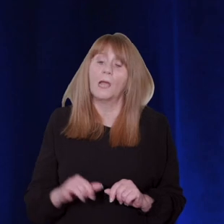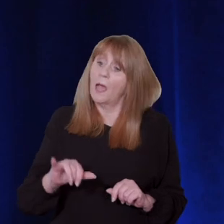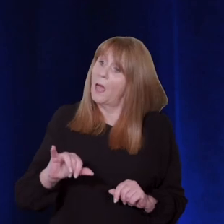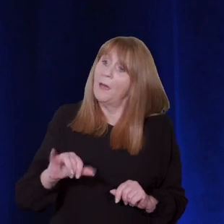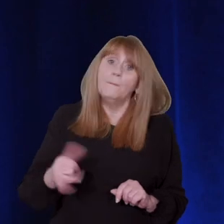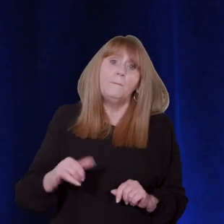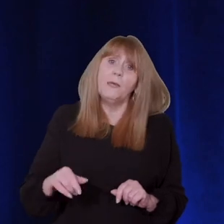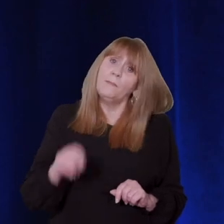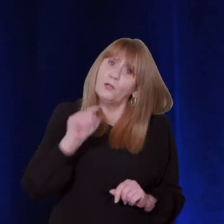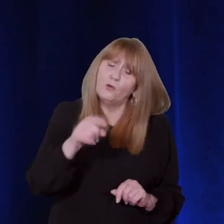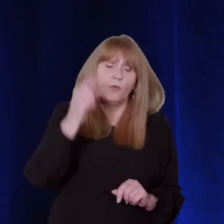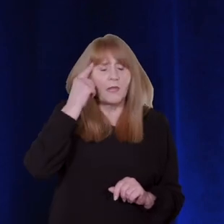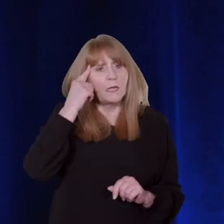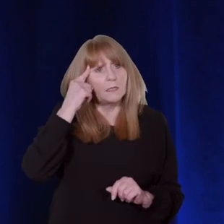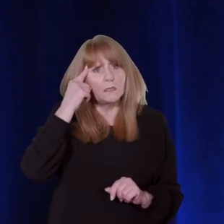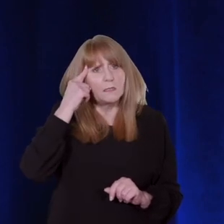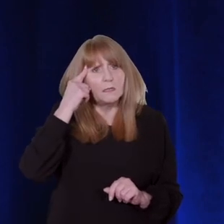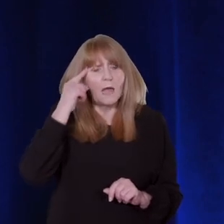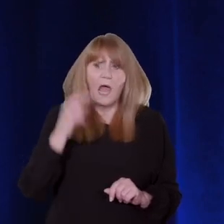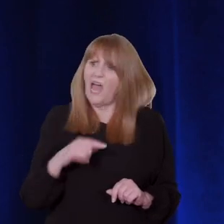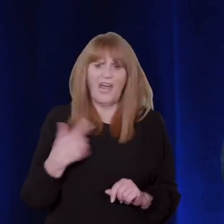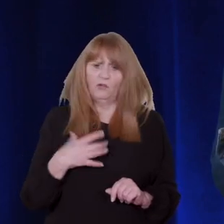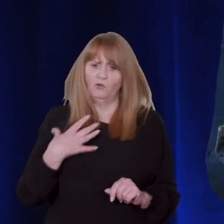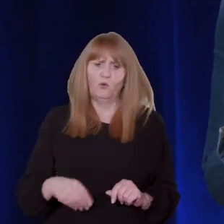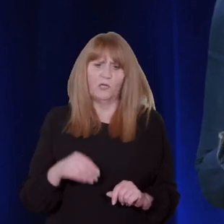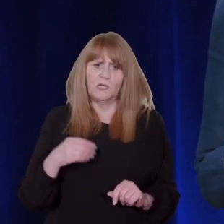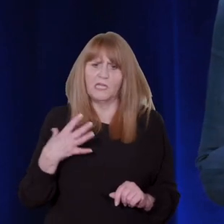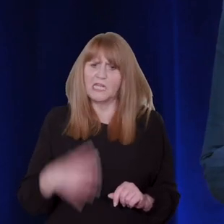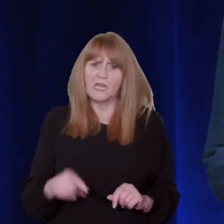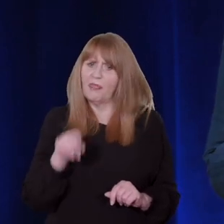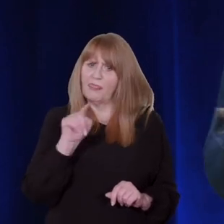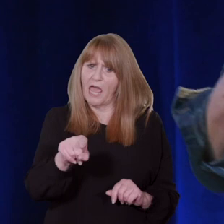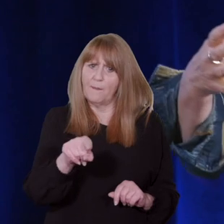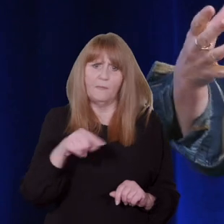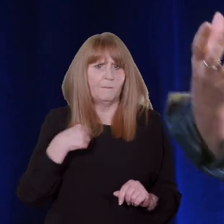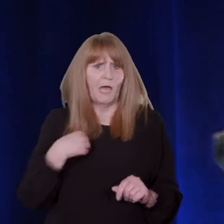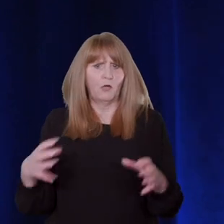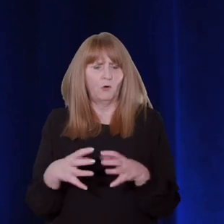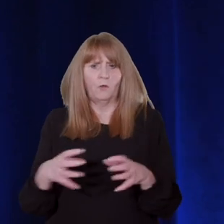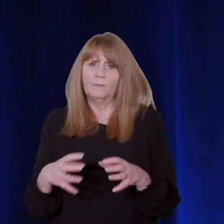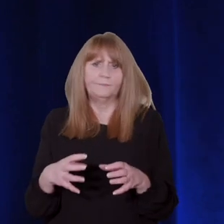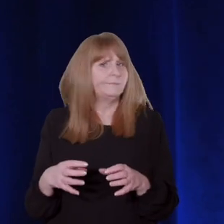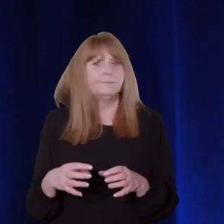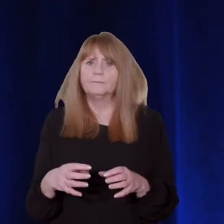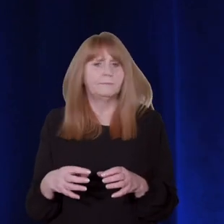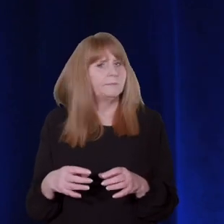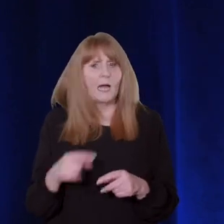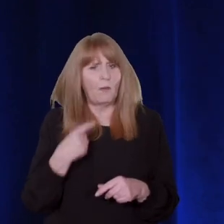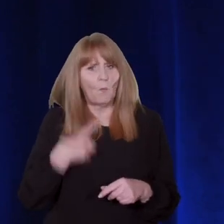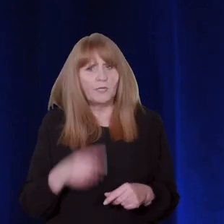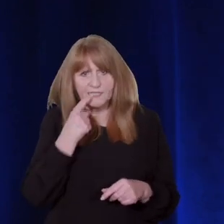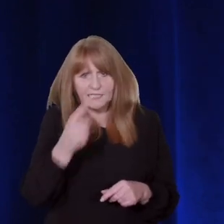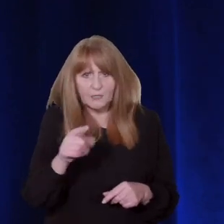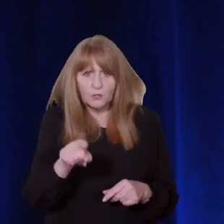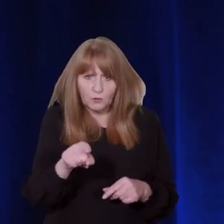to confront you, if I may use that phrase. Your group might need you. Could you please just rally that generous heart